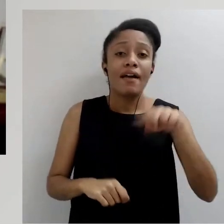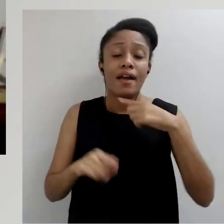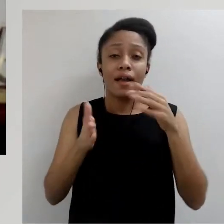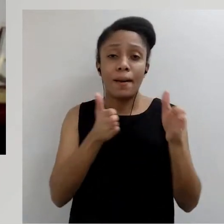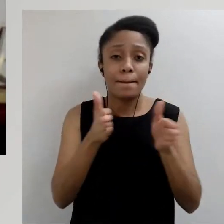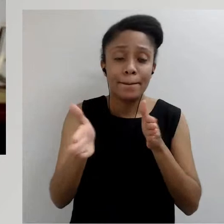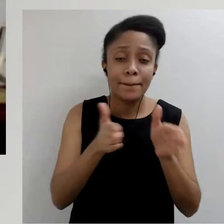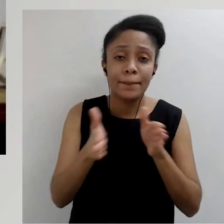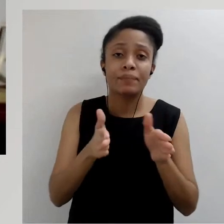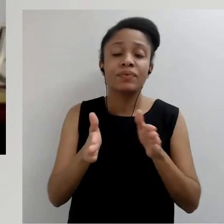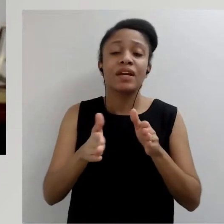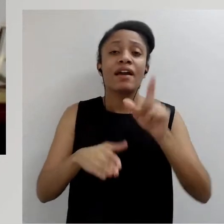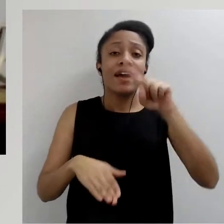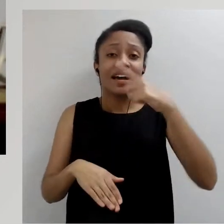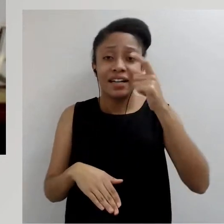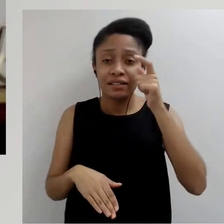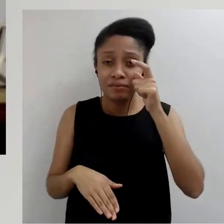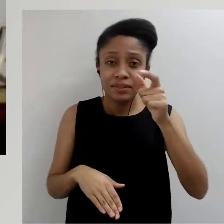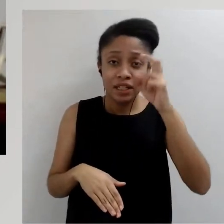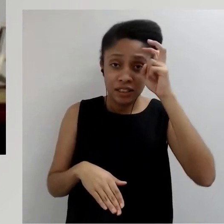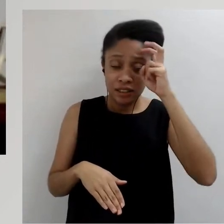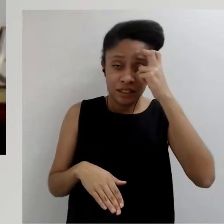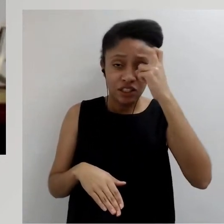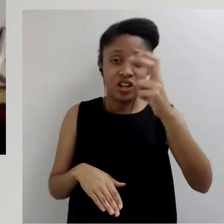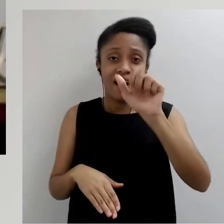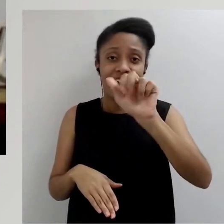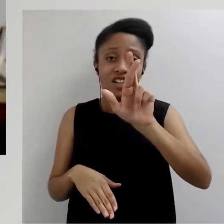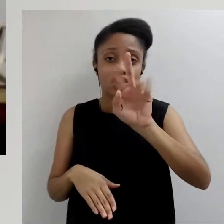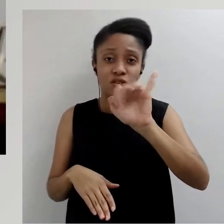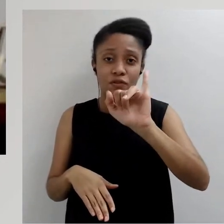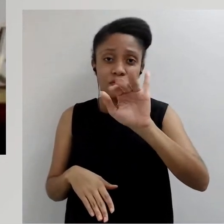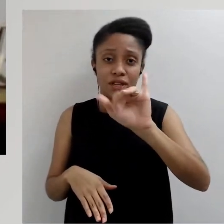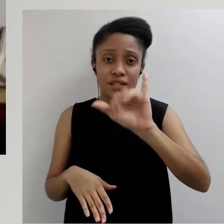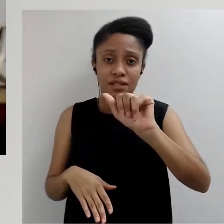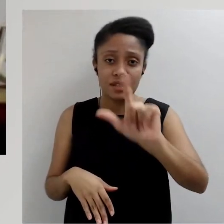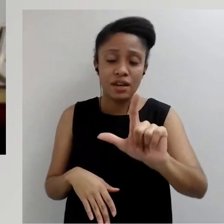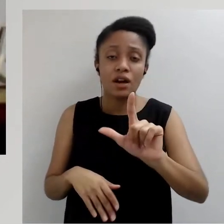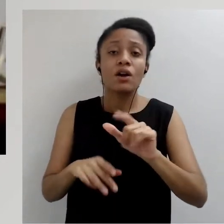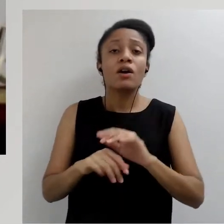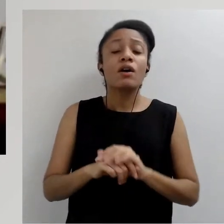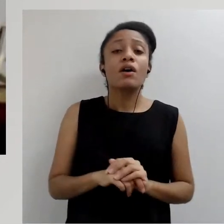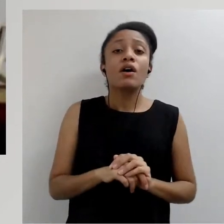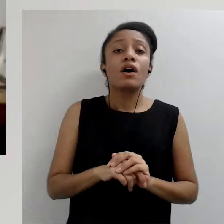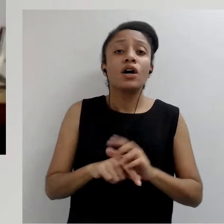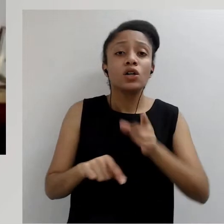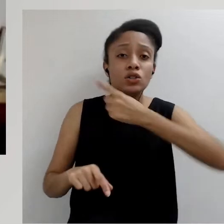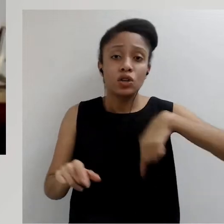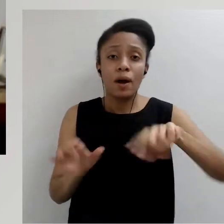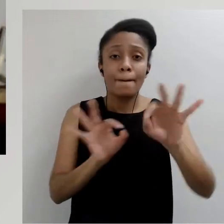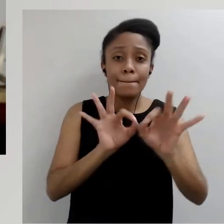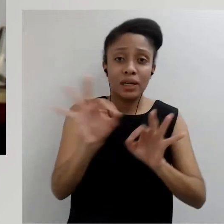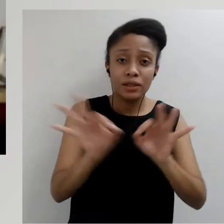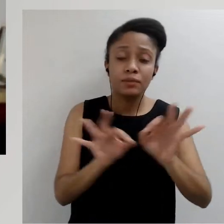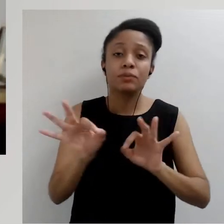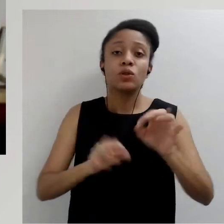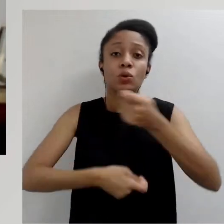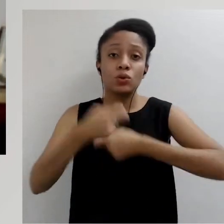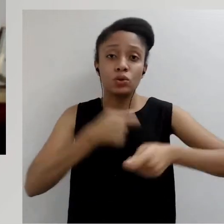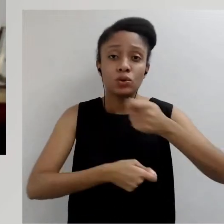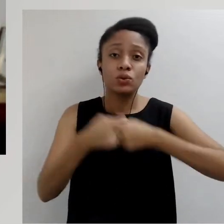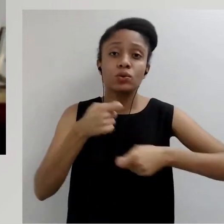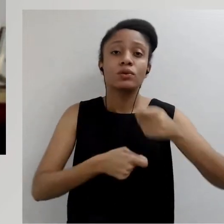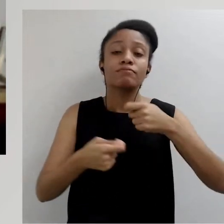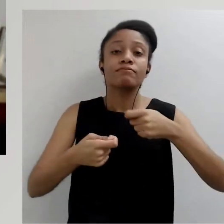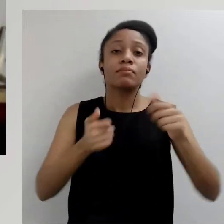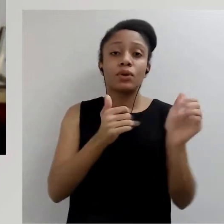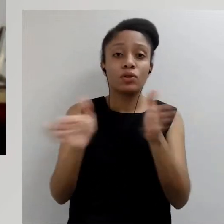thing in this sense, in terms of artificial intelligence, is that all of us here work with planning and